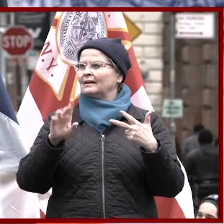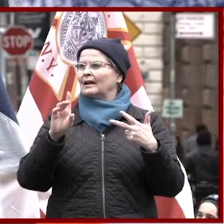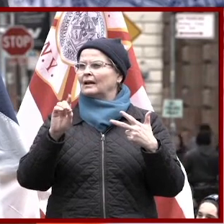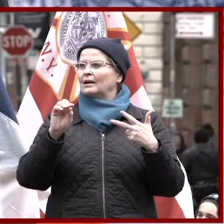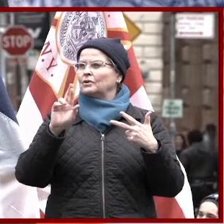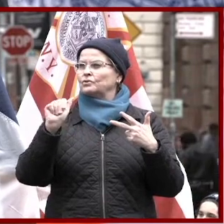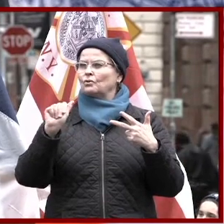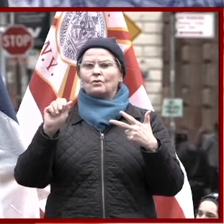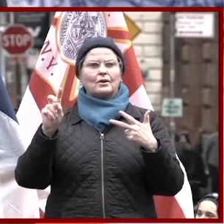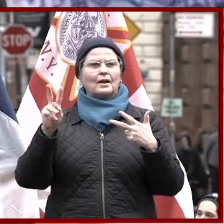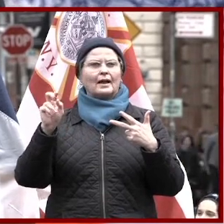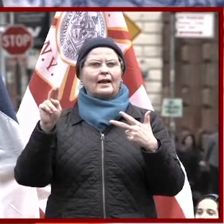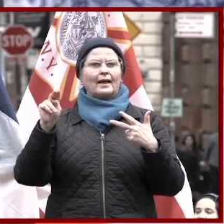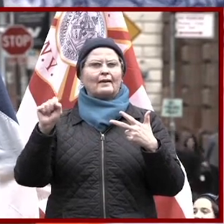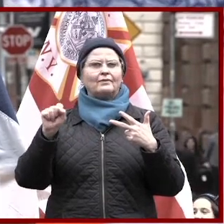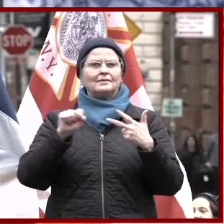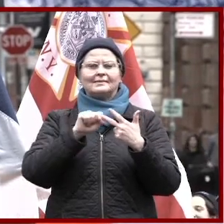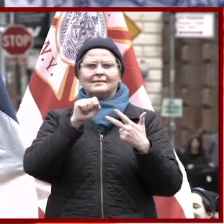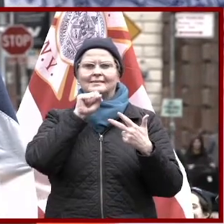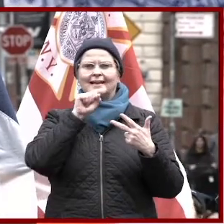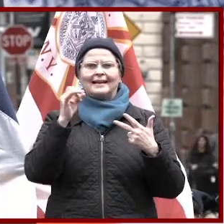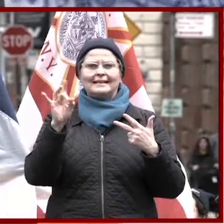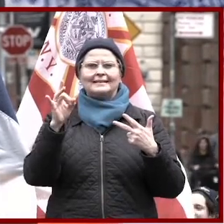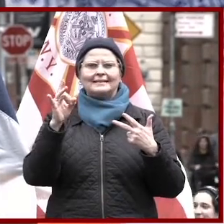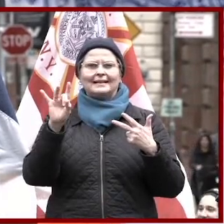Dora Evans, age 18.